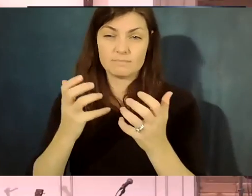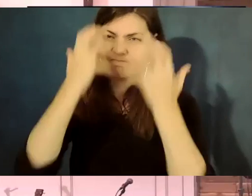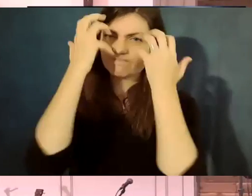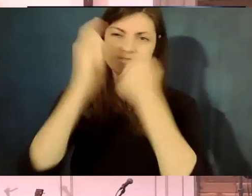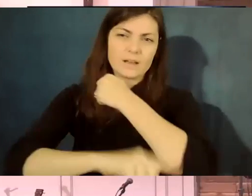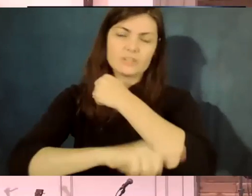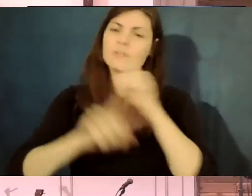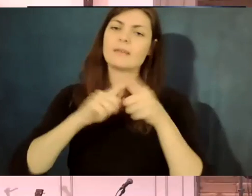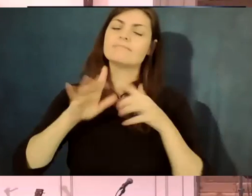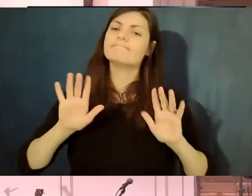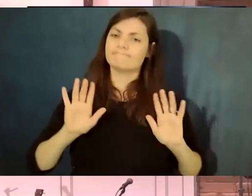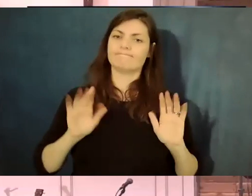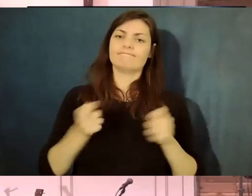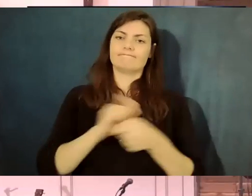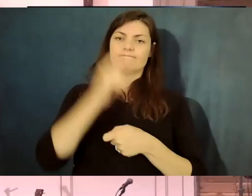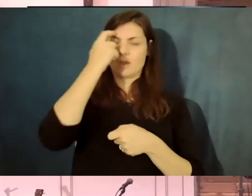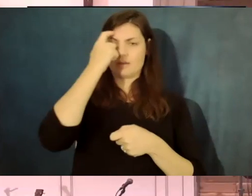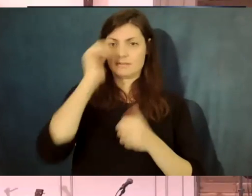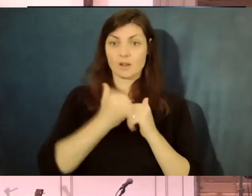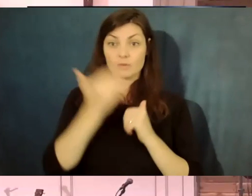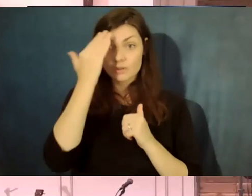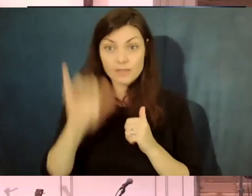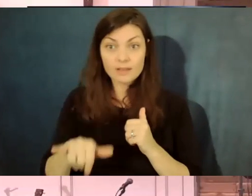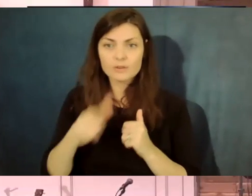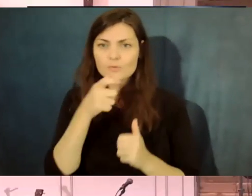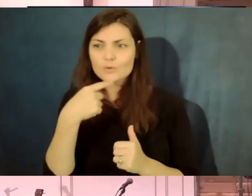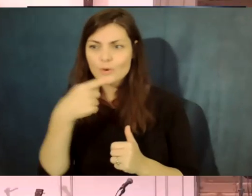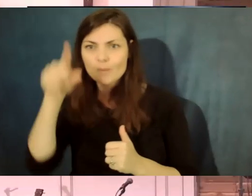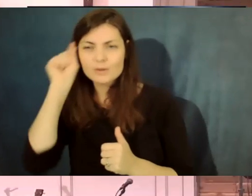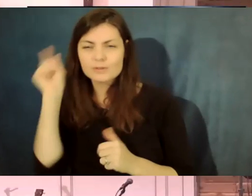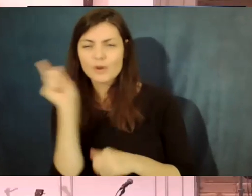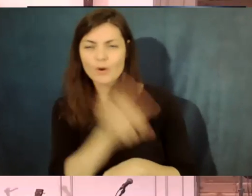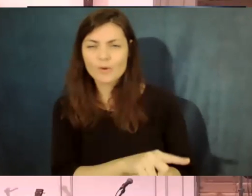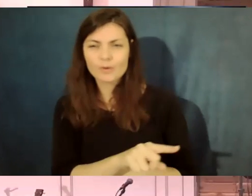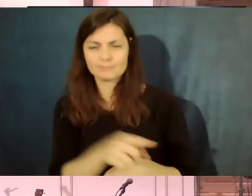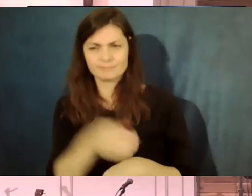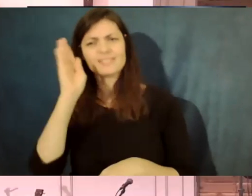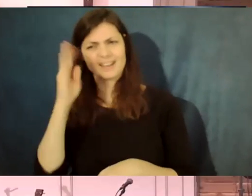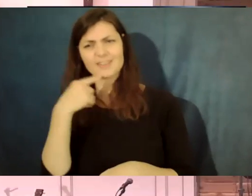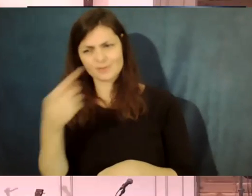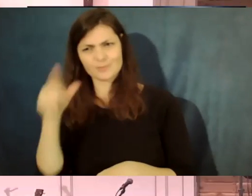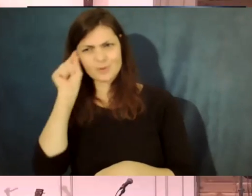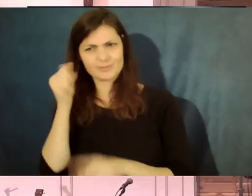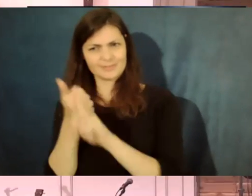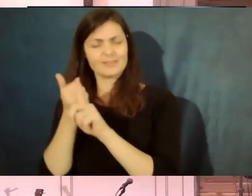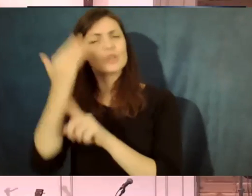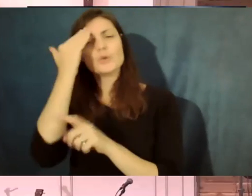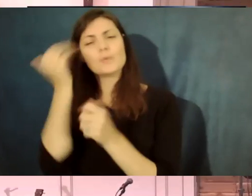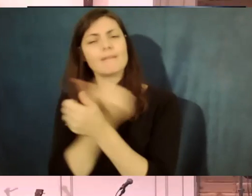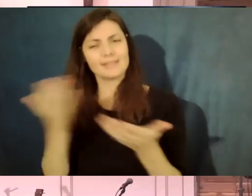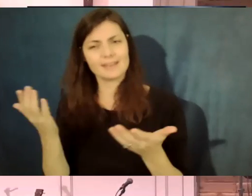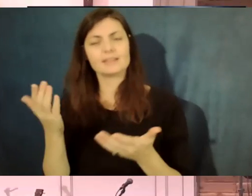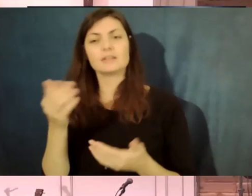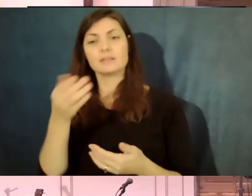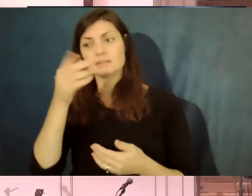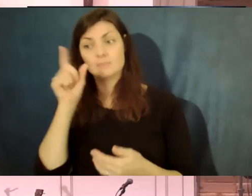do I know that? Because who told Moses to go down and see what was going on? God did. God knew everything. Moses, go